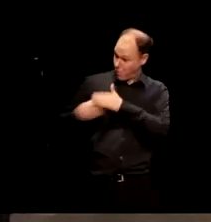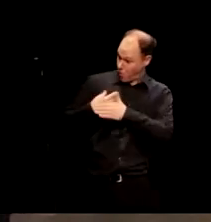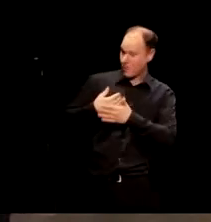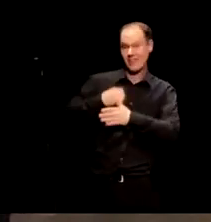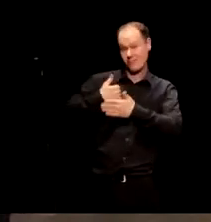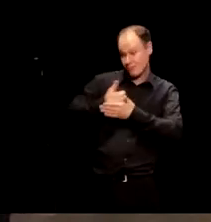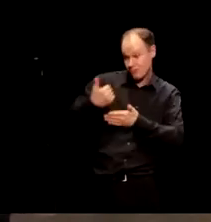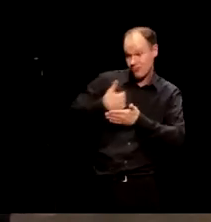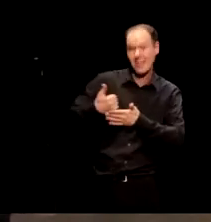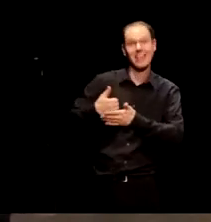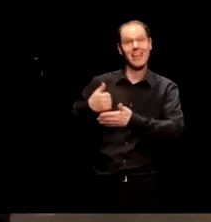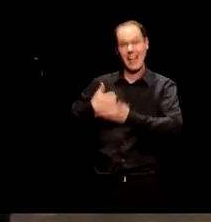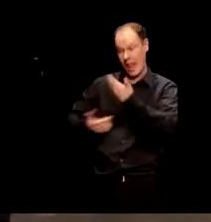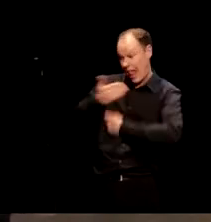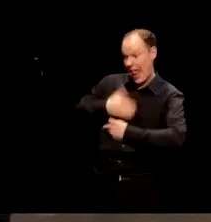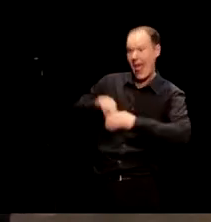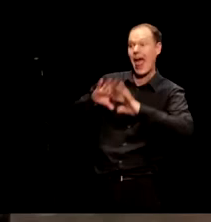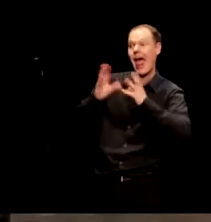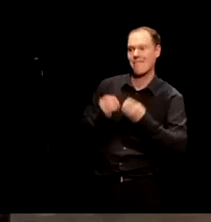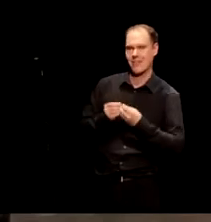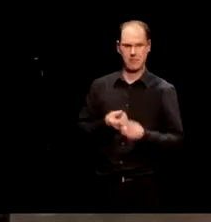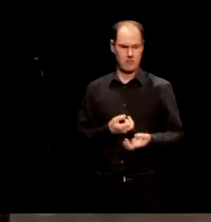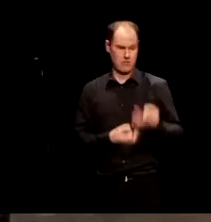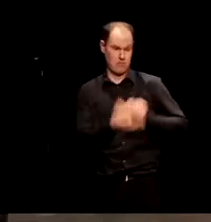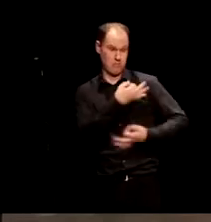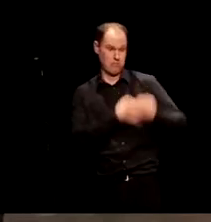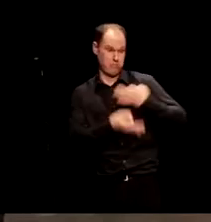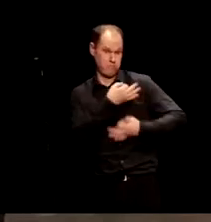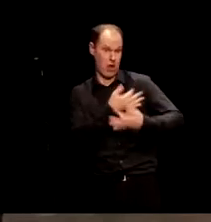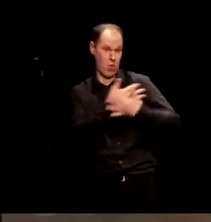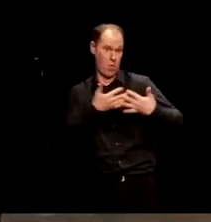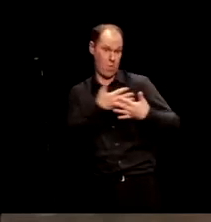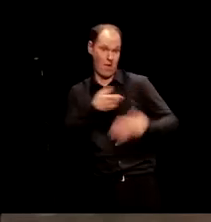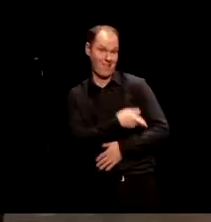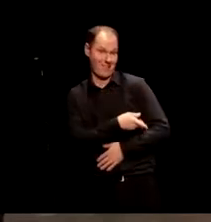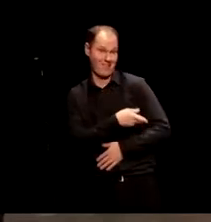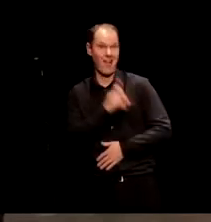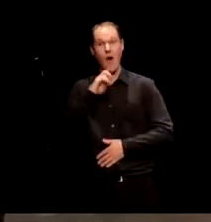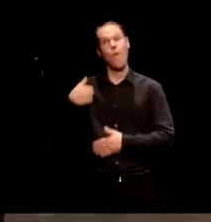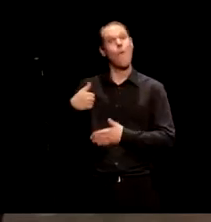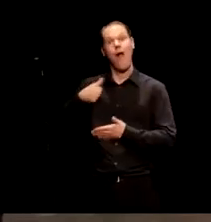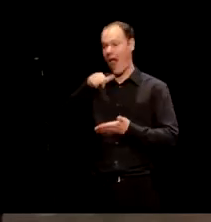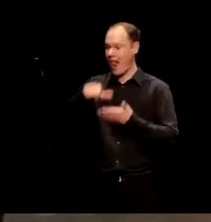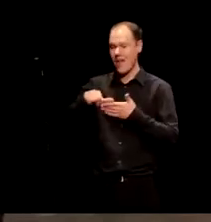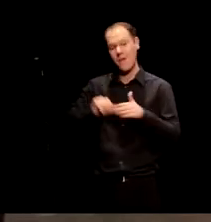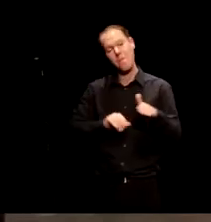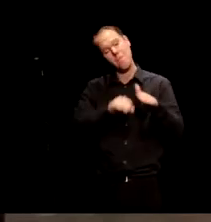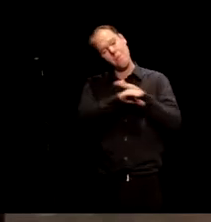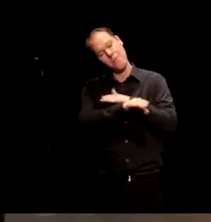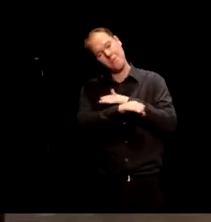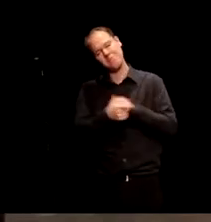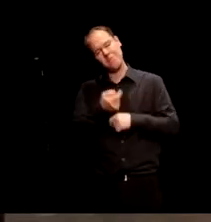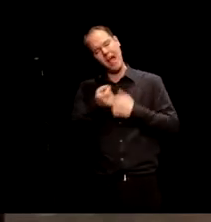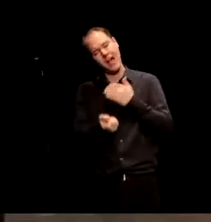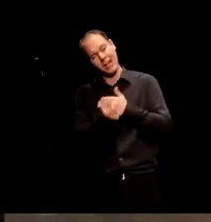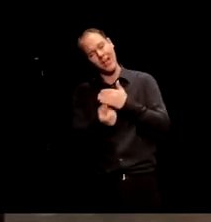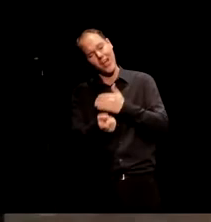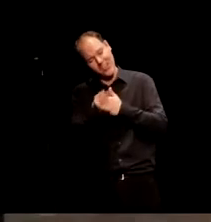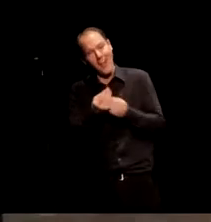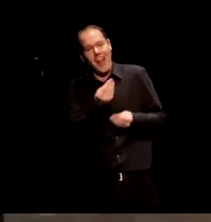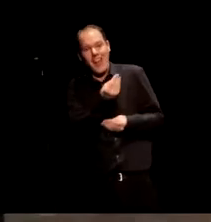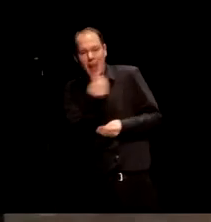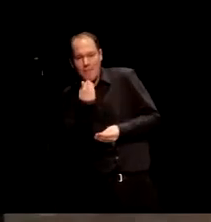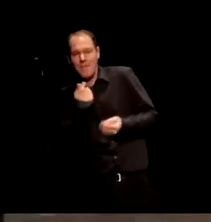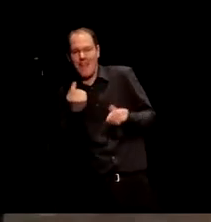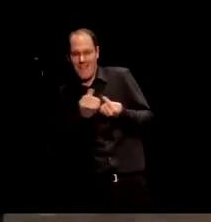everything. You ask too much, young man. I'll write you occasionally and tell you something.